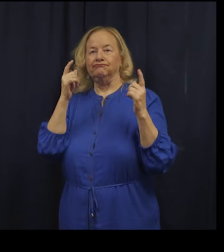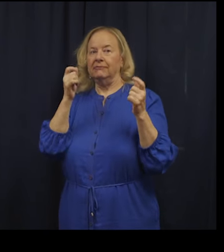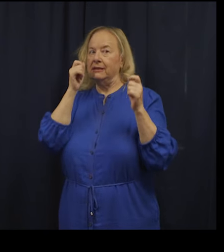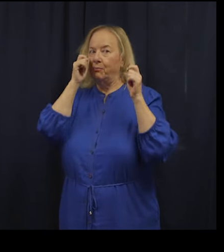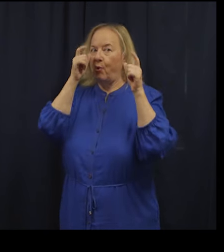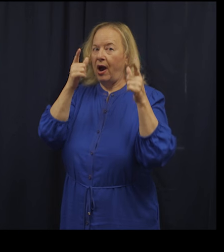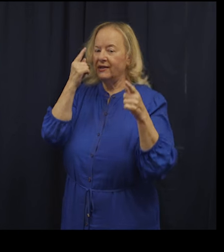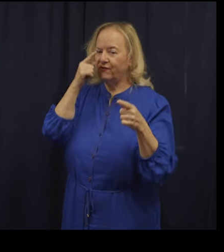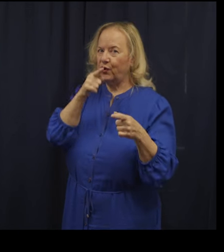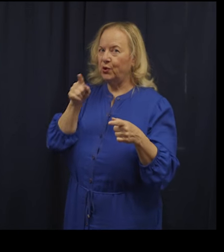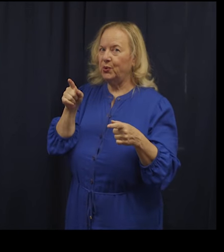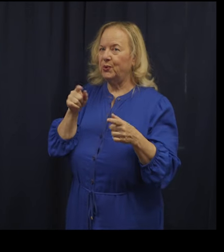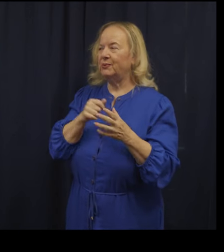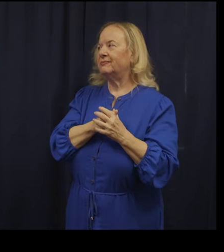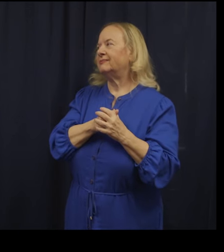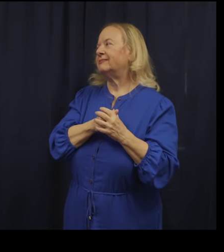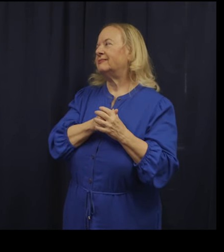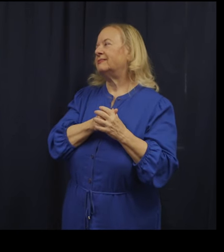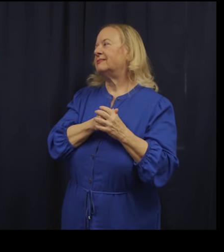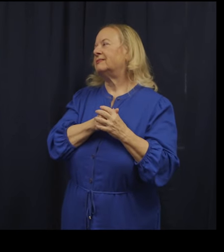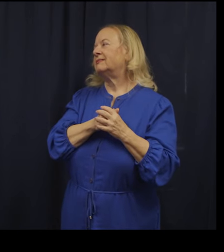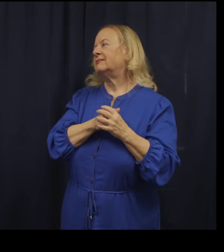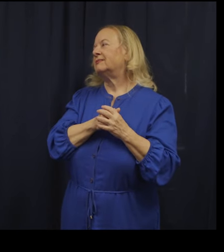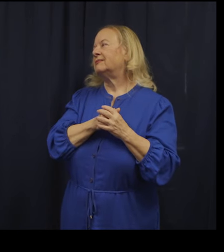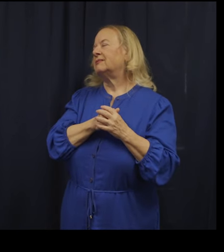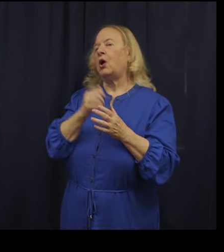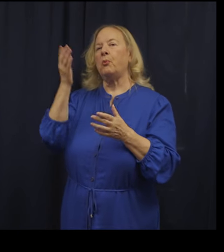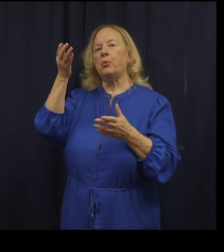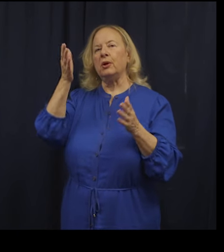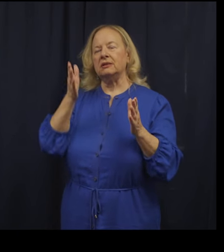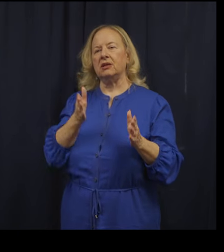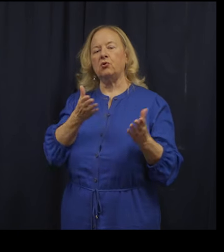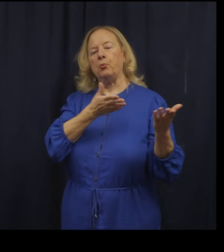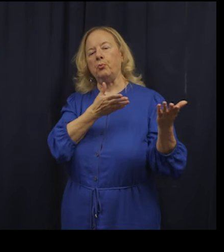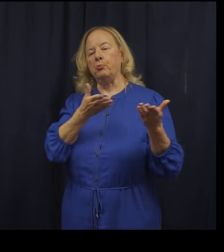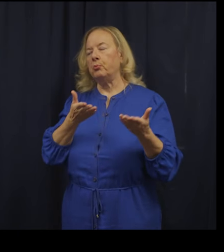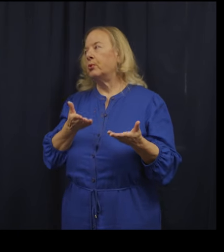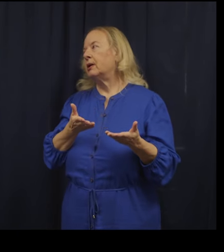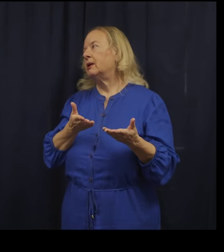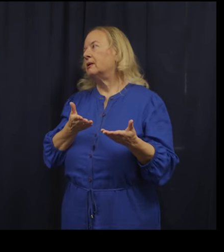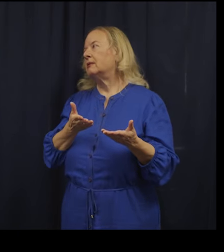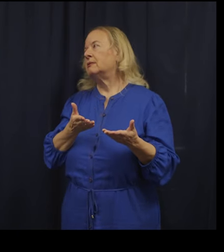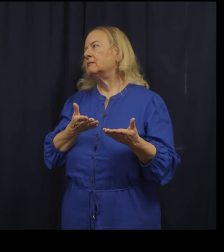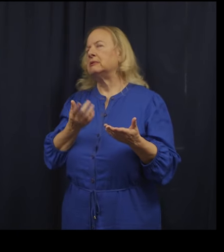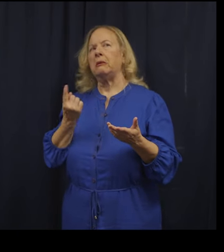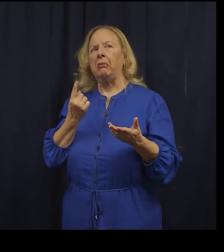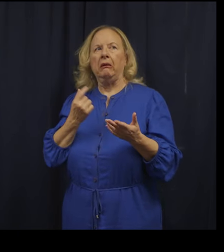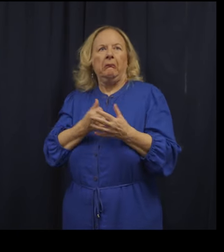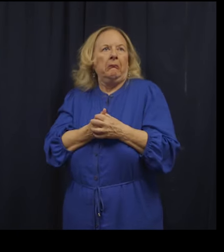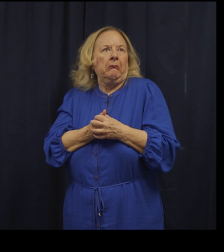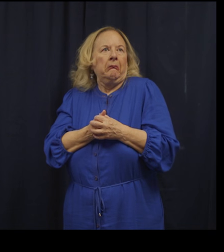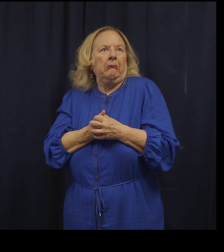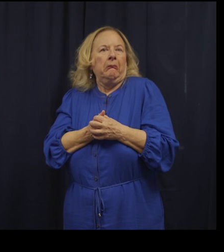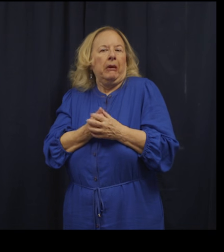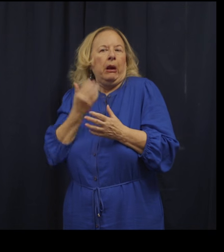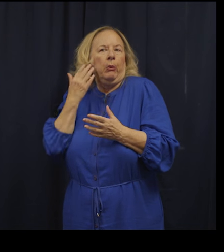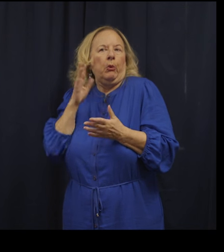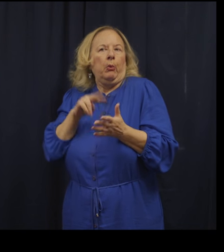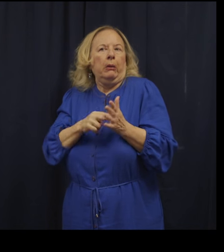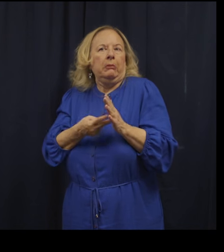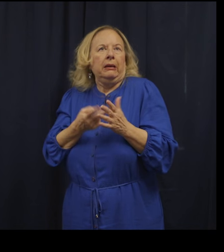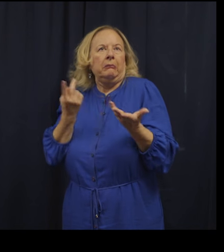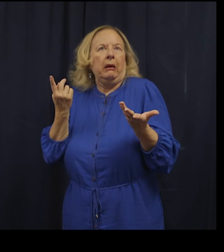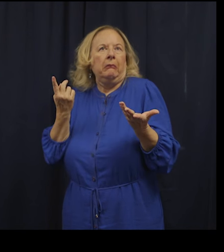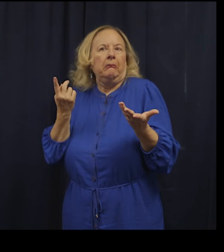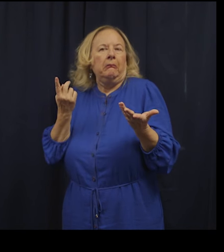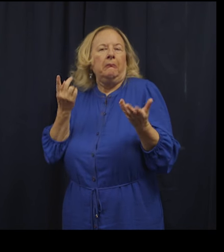little surprise. I've been asked by our presenter for us to bring our makeup. So don't know what that means, but it sounds like